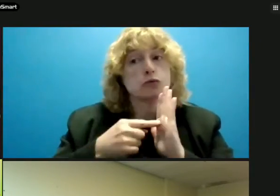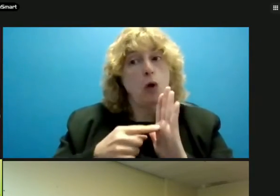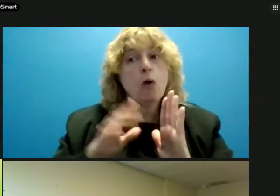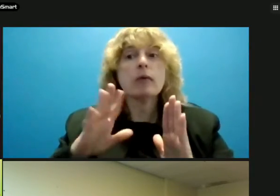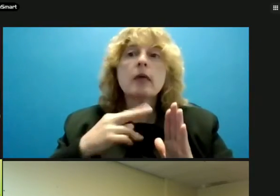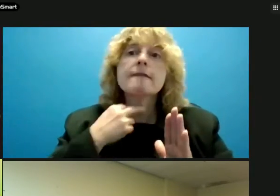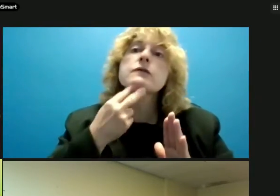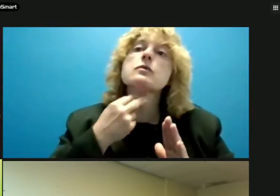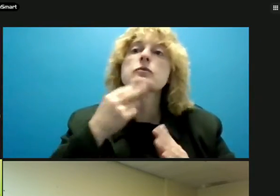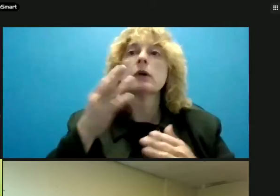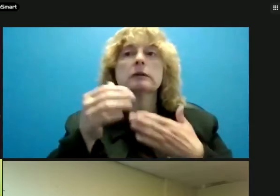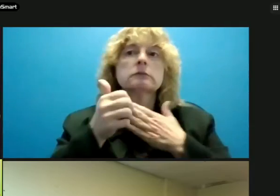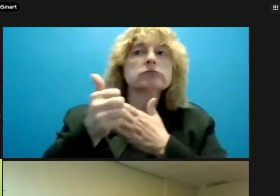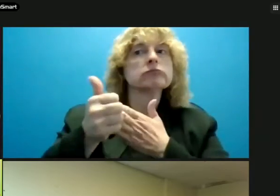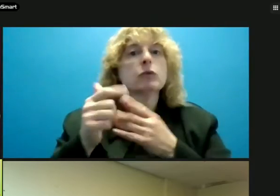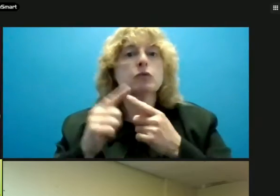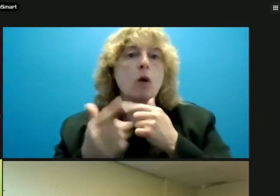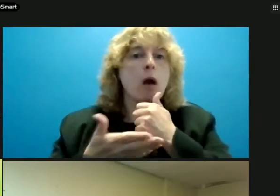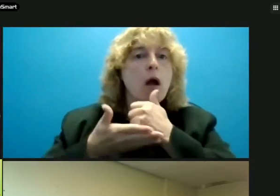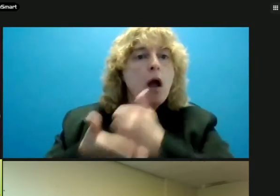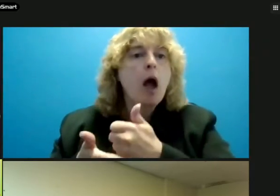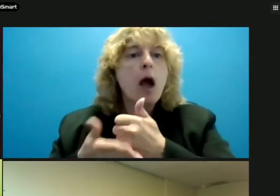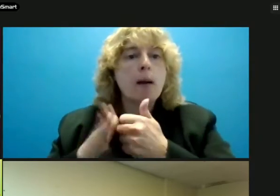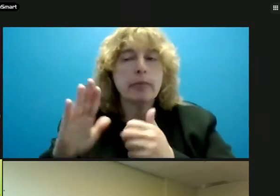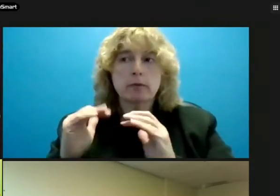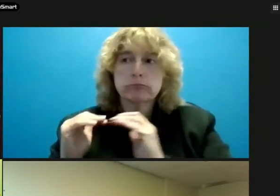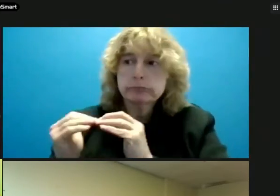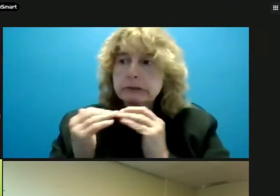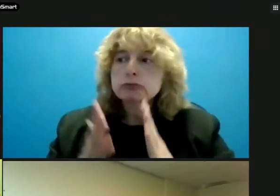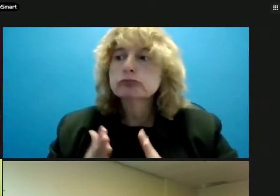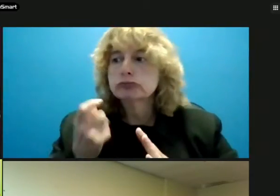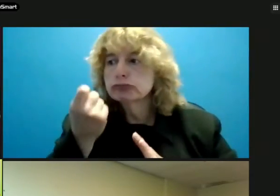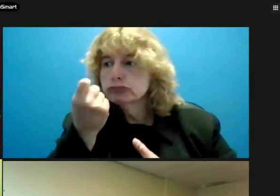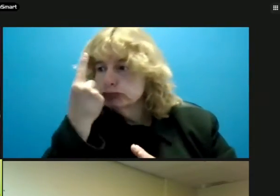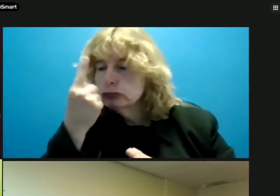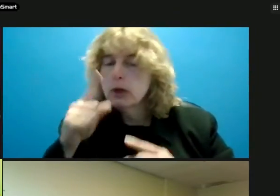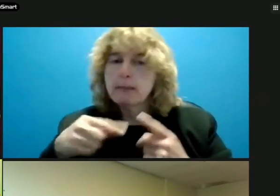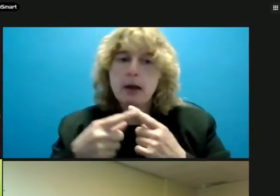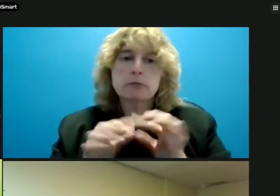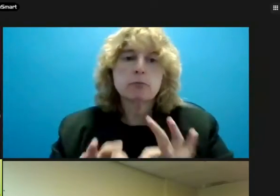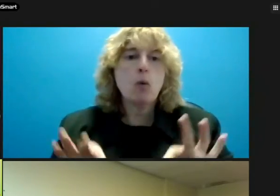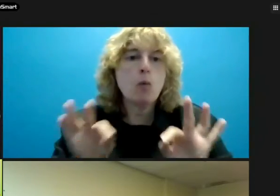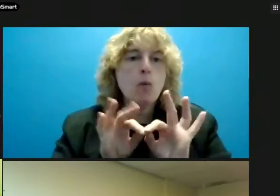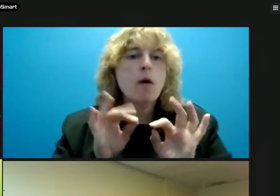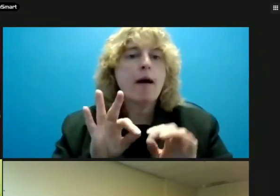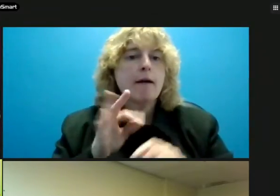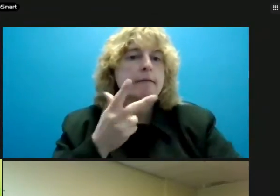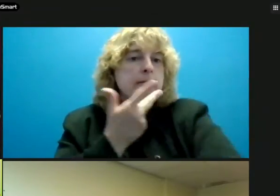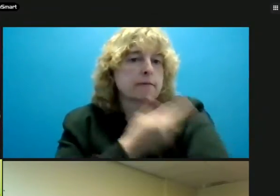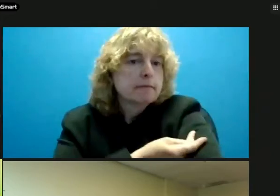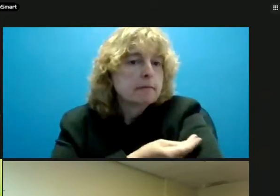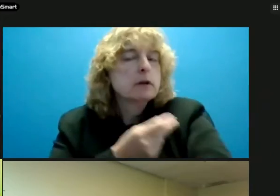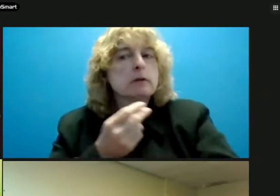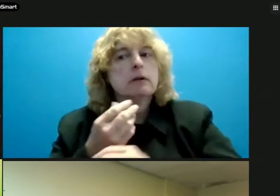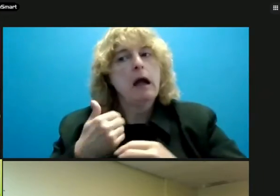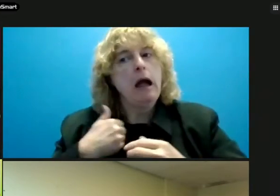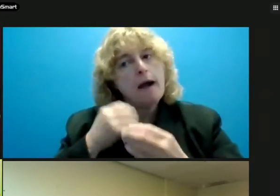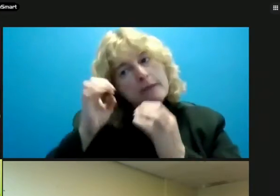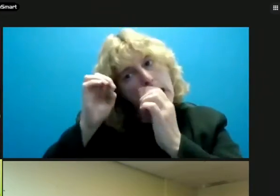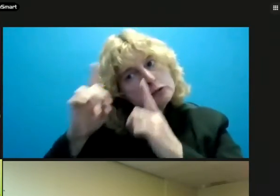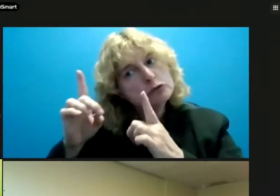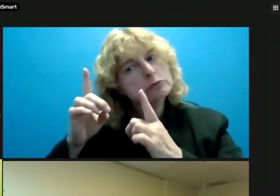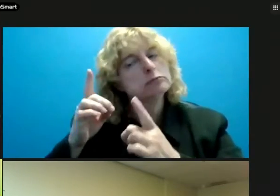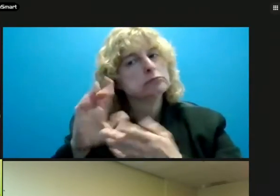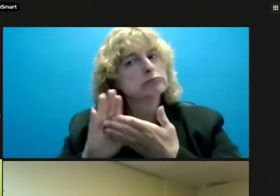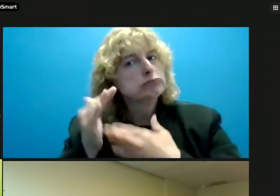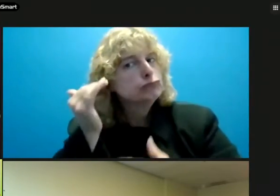understand the importance of the vaccination and being educated around the vaccination. But simultaneously, we do want to have our